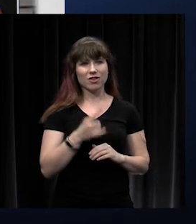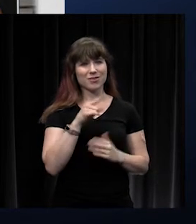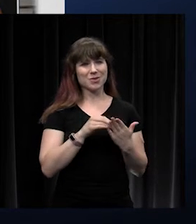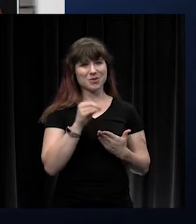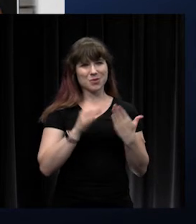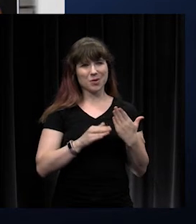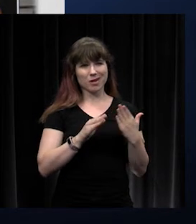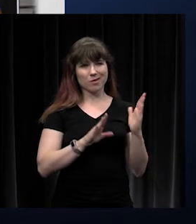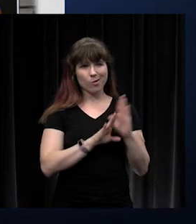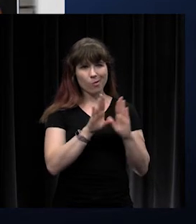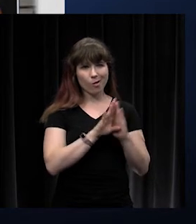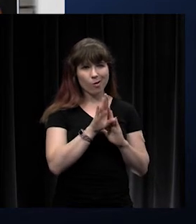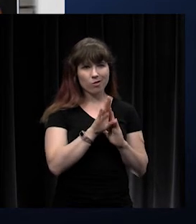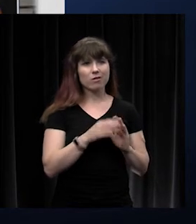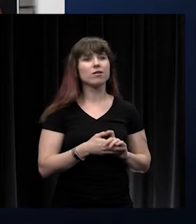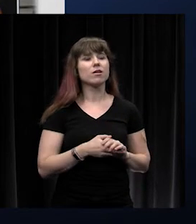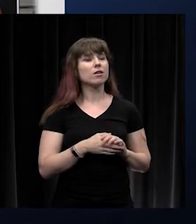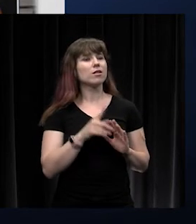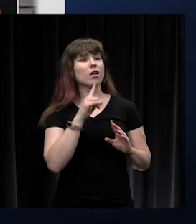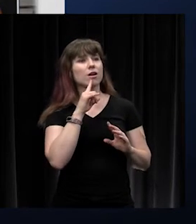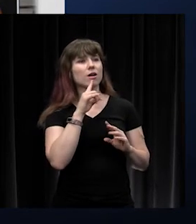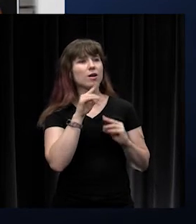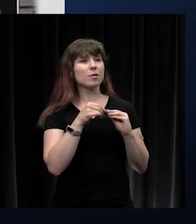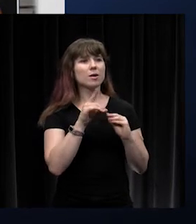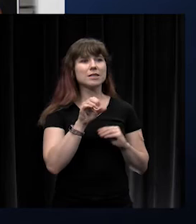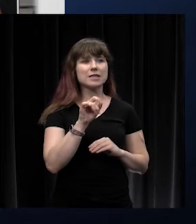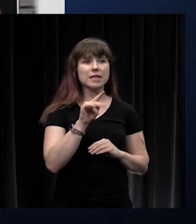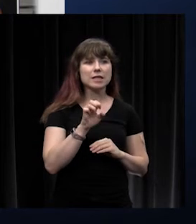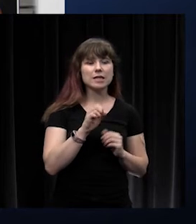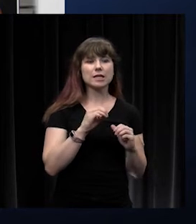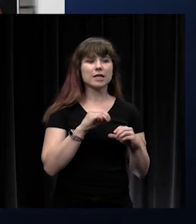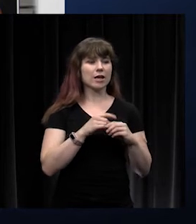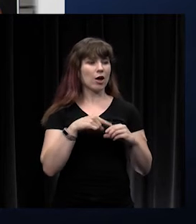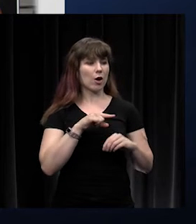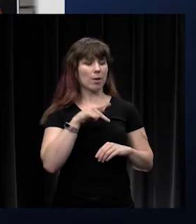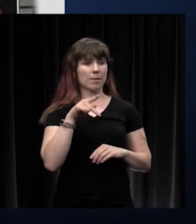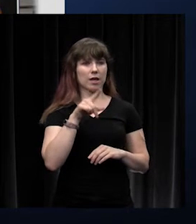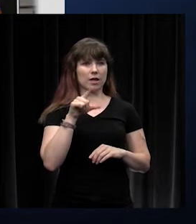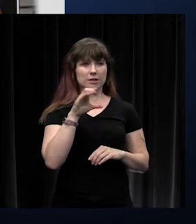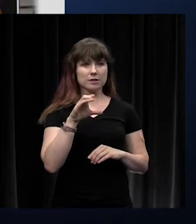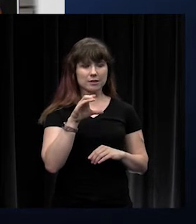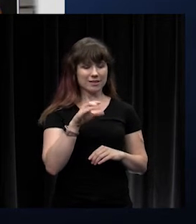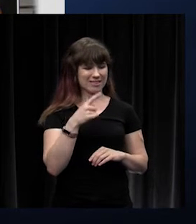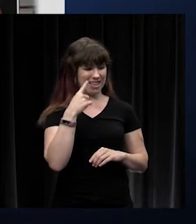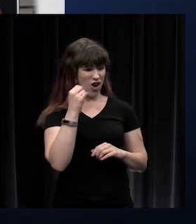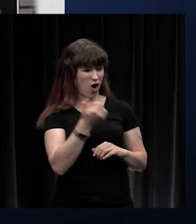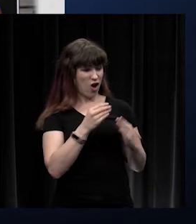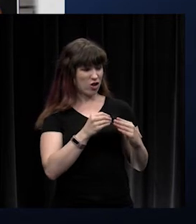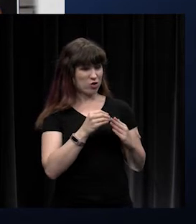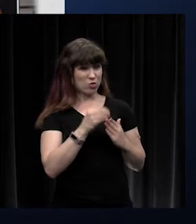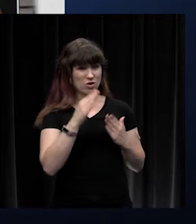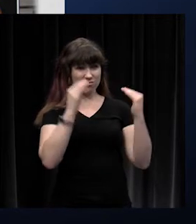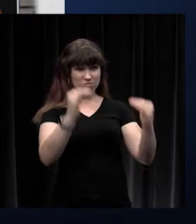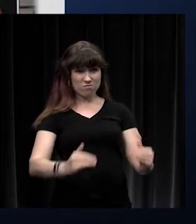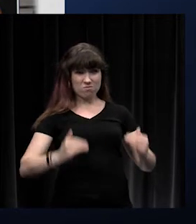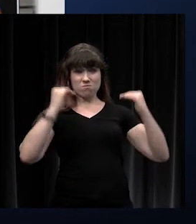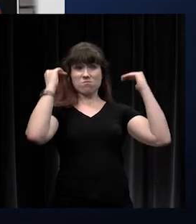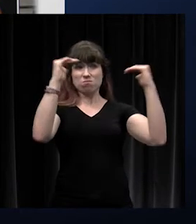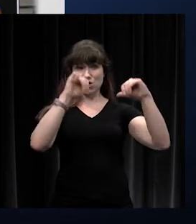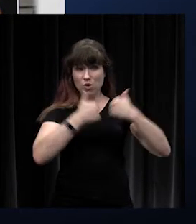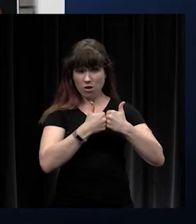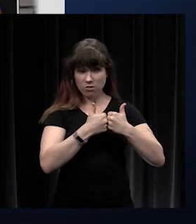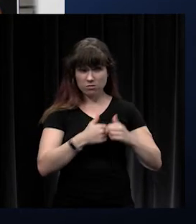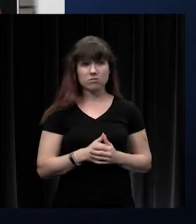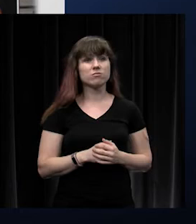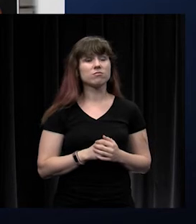growth. Looking at data, talking about data in our PLCs, are we taking every student to the next level? So that was a really fun day.